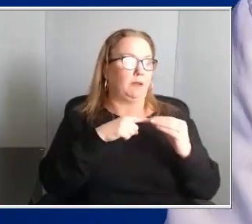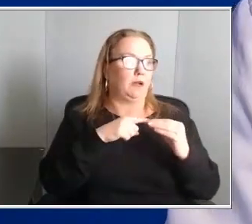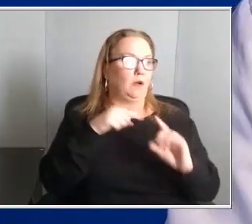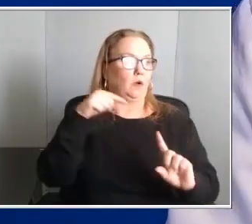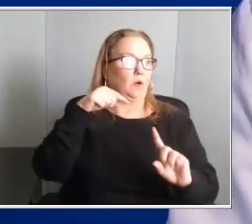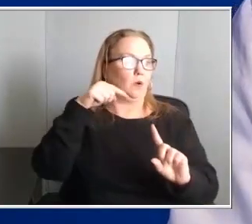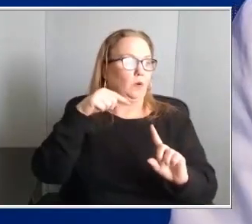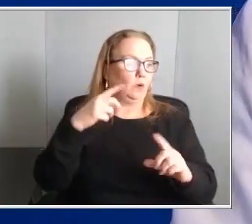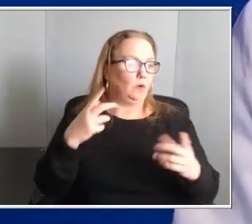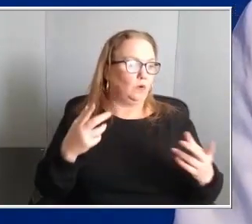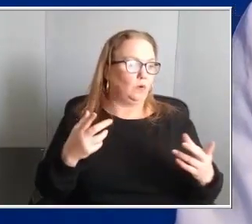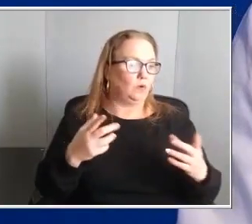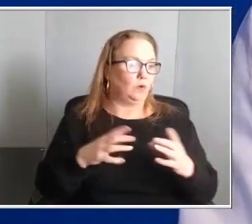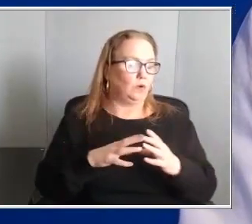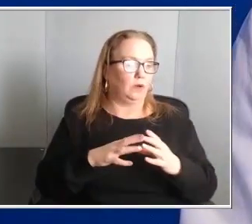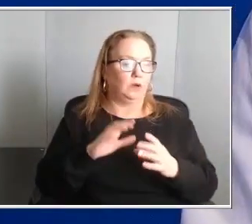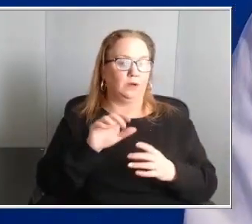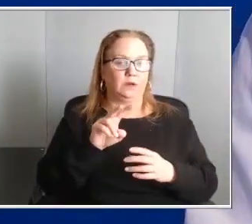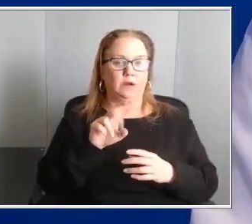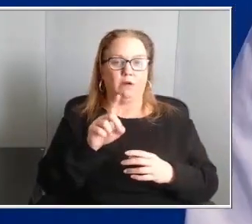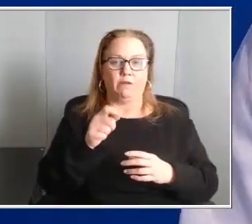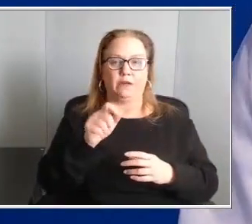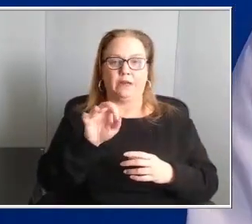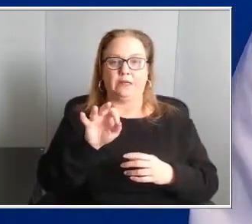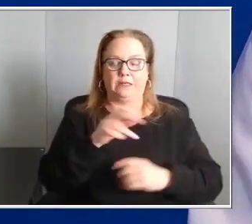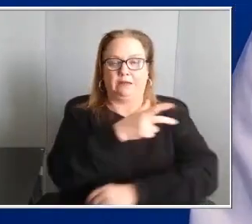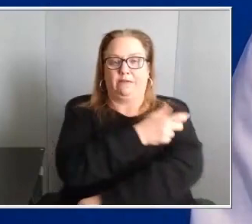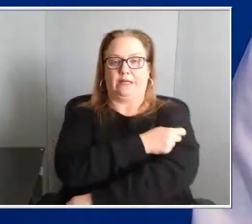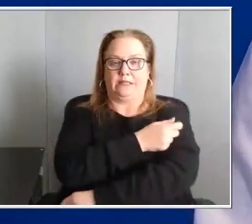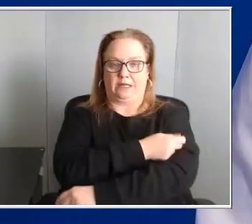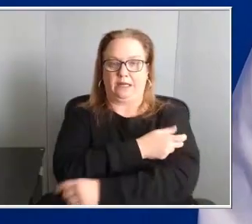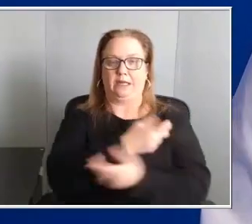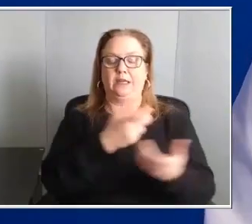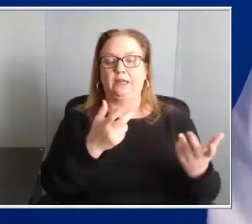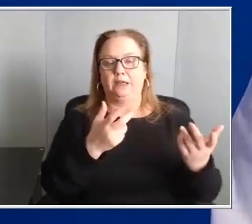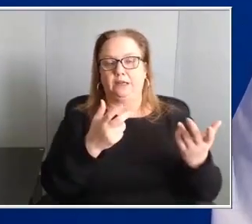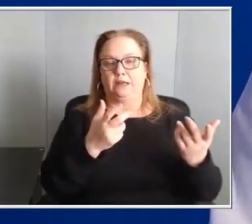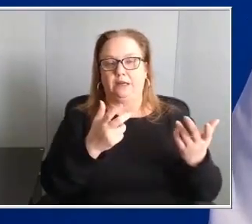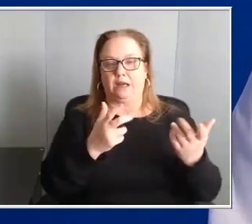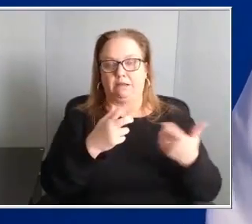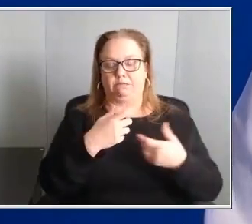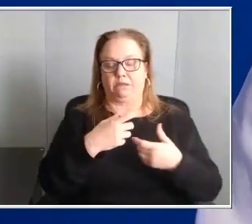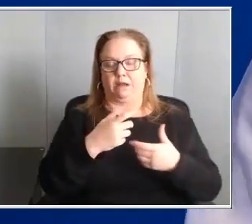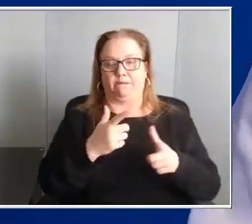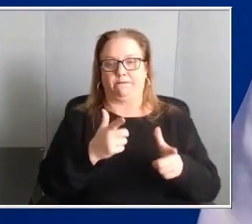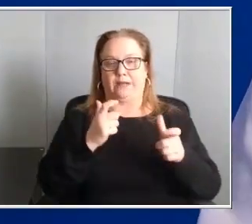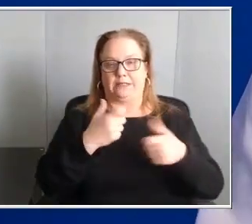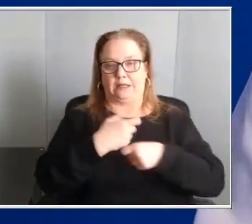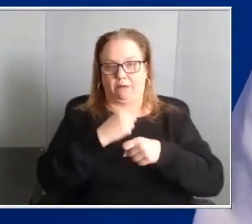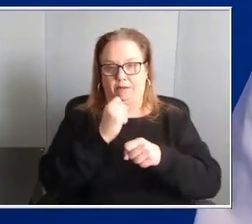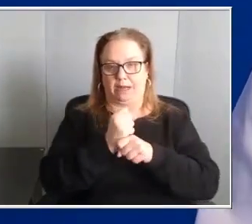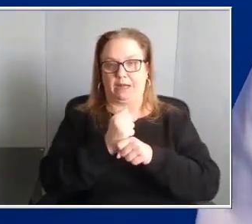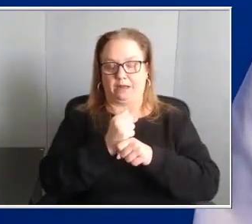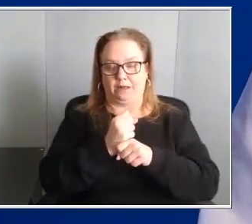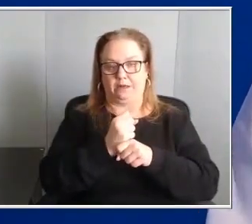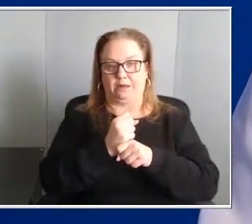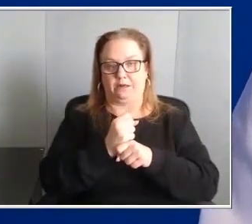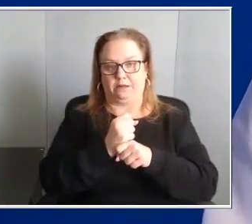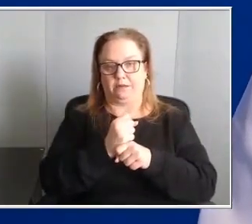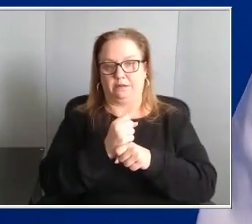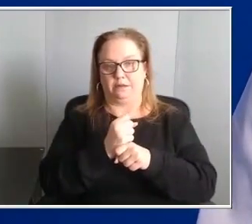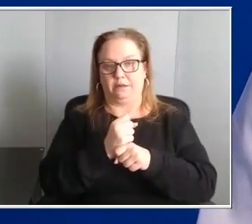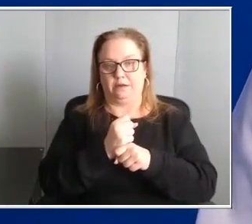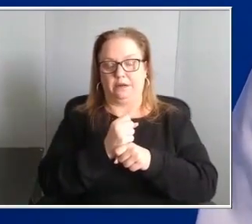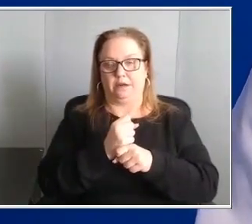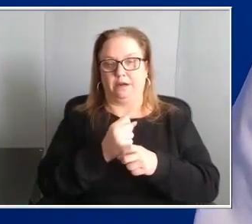about the COVID-19 vaccines, how rapidly they were created. Of course, it was on the shoulders